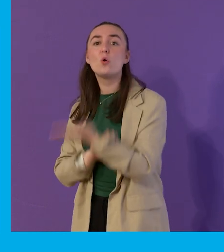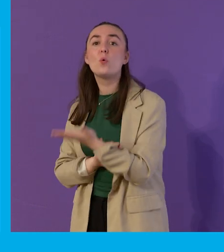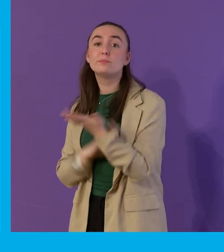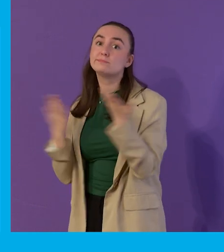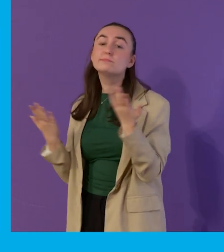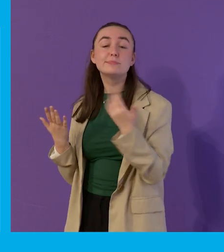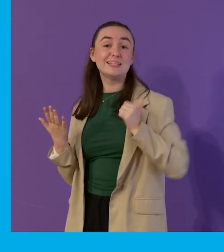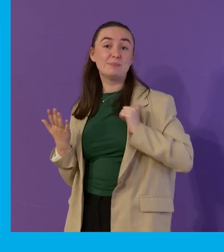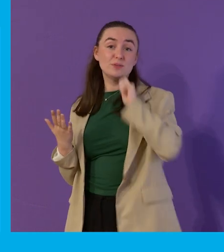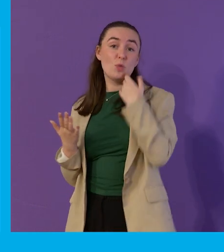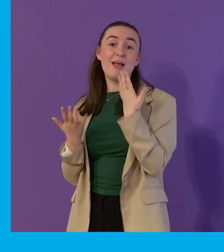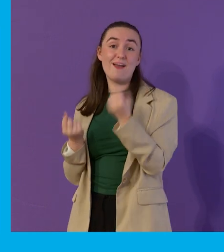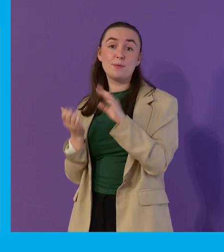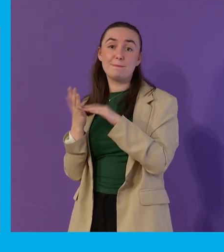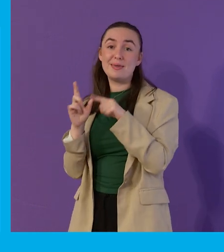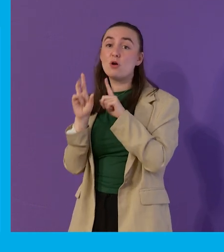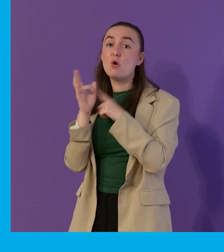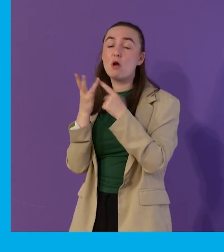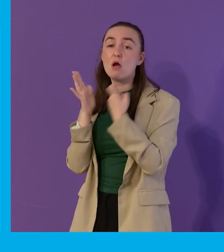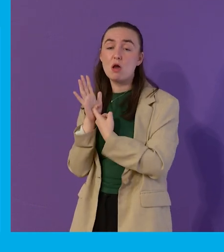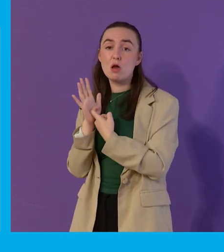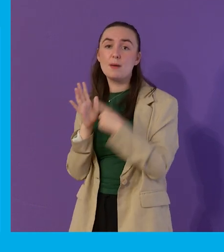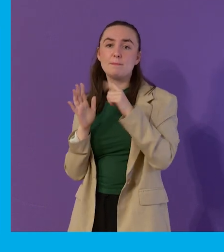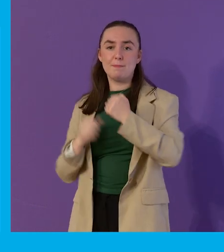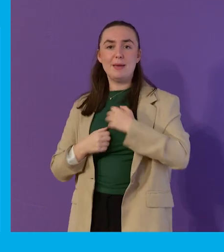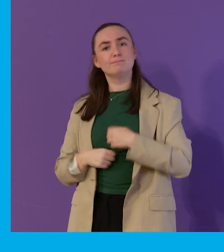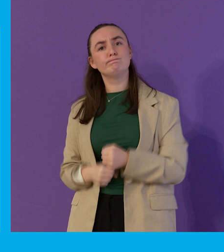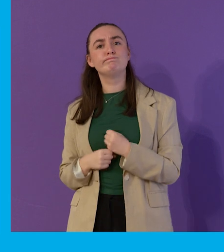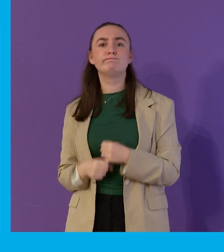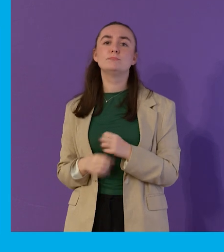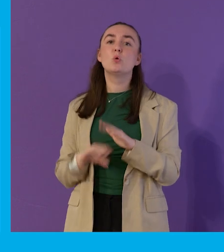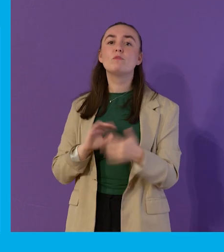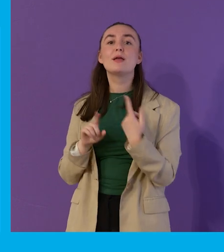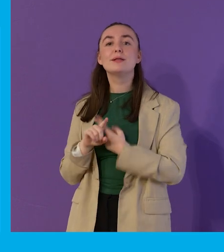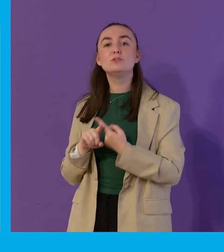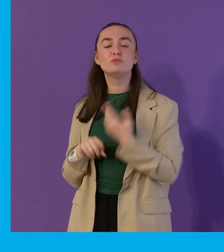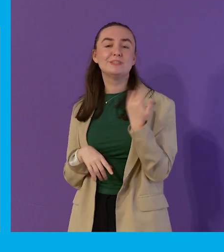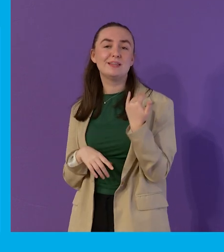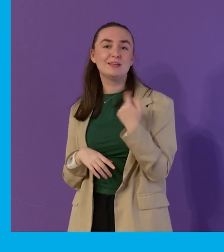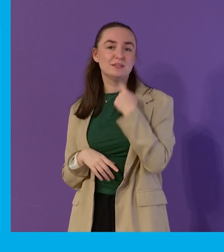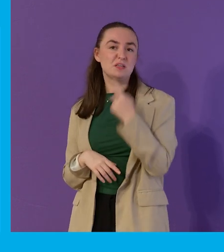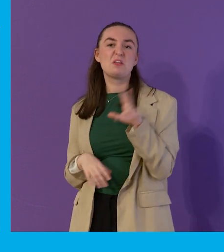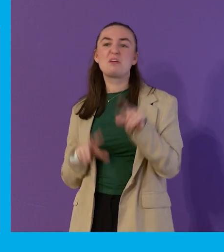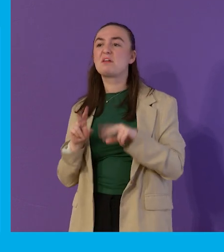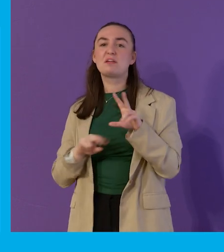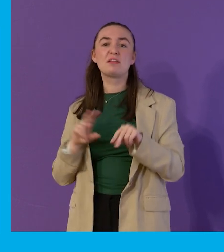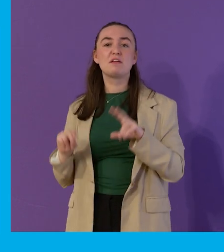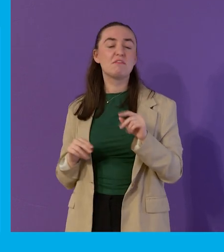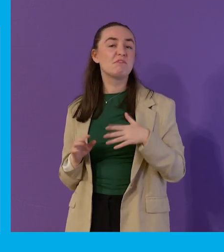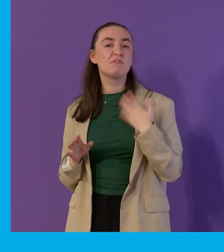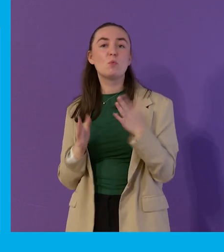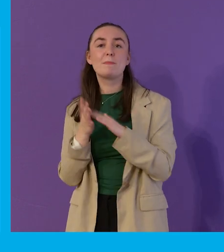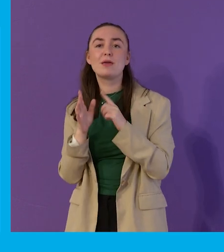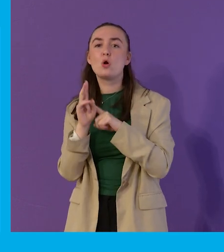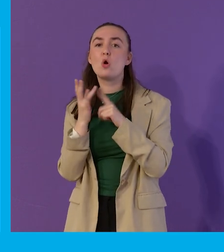frustration in England over the past few years has been people tend to say, no, mayor, no, we don't want mayors. Okay, but then what is the answer to